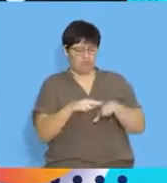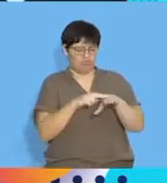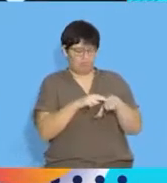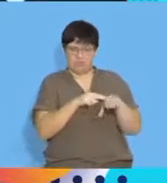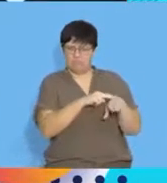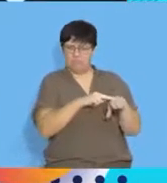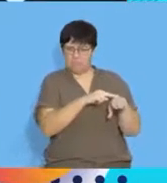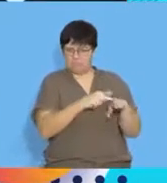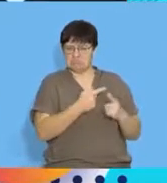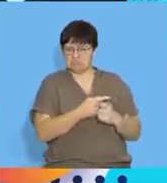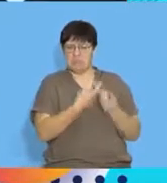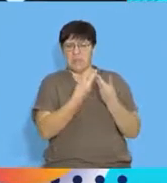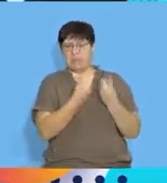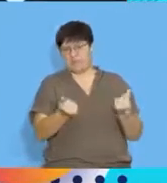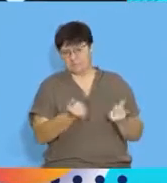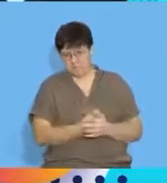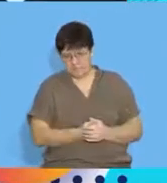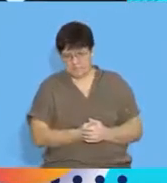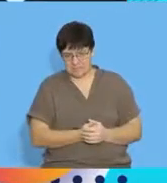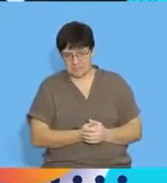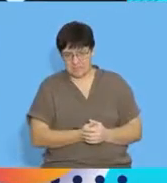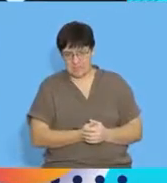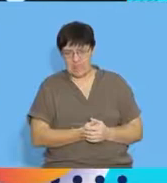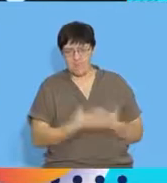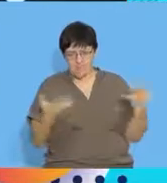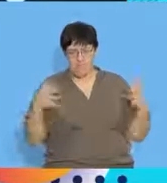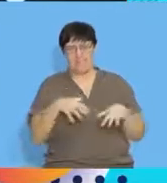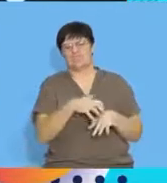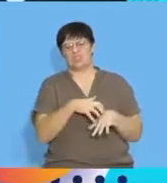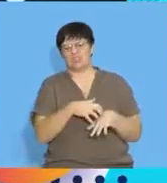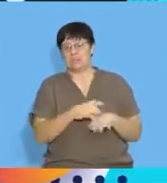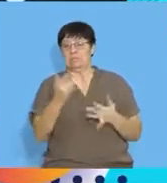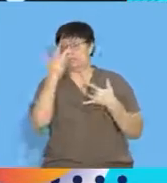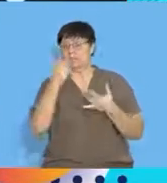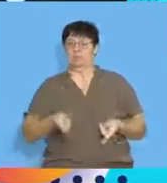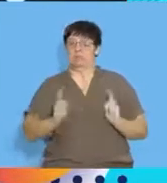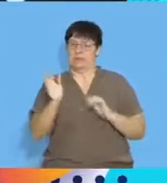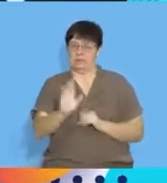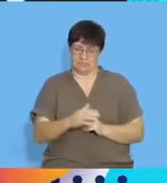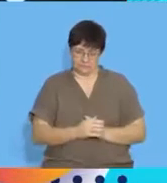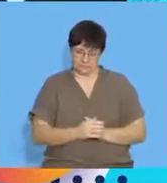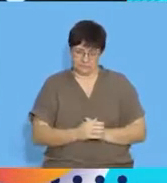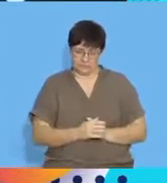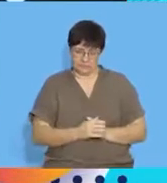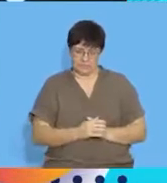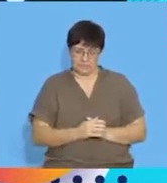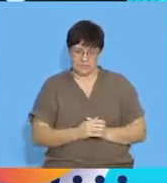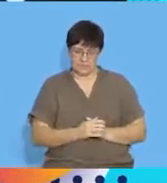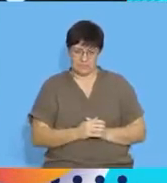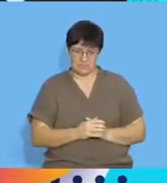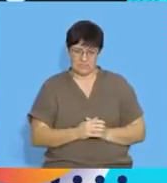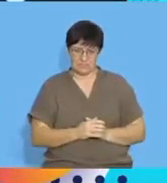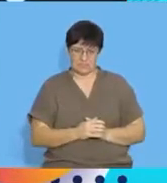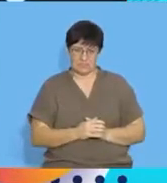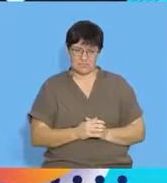it goes away instantly. As I said, more of an irritation than it is anything else. Guys, also a very important thing